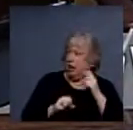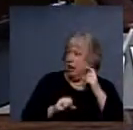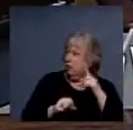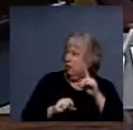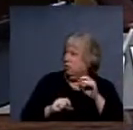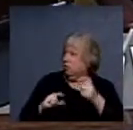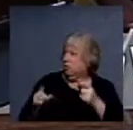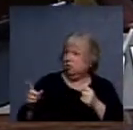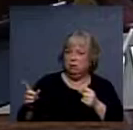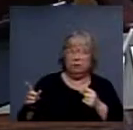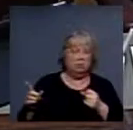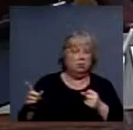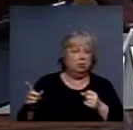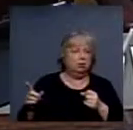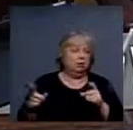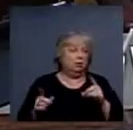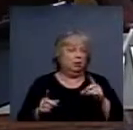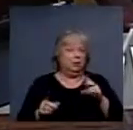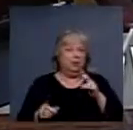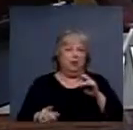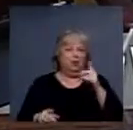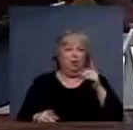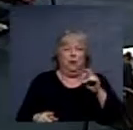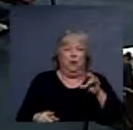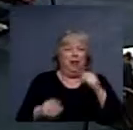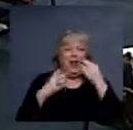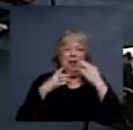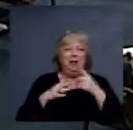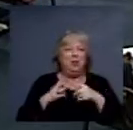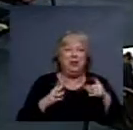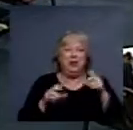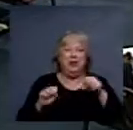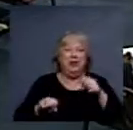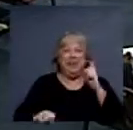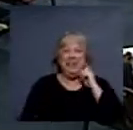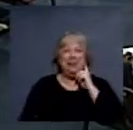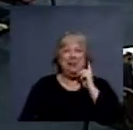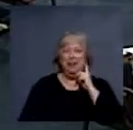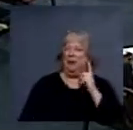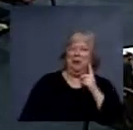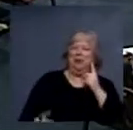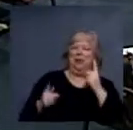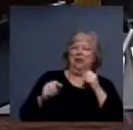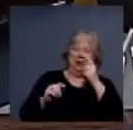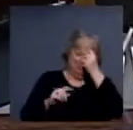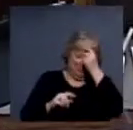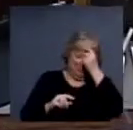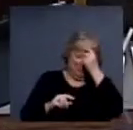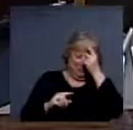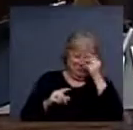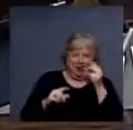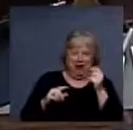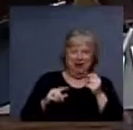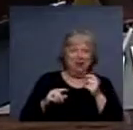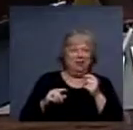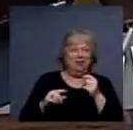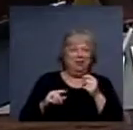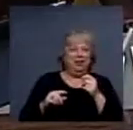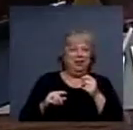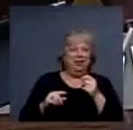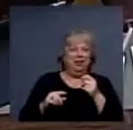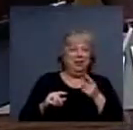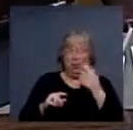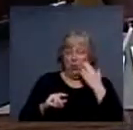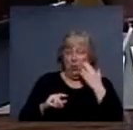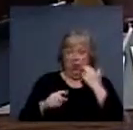dog? Doris, I don't know what you can hear. You know, I'm just trying to get my mind around it because, like I said, you